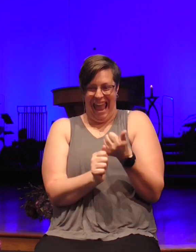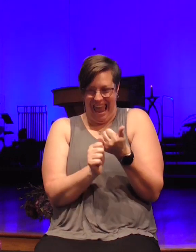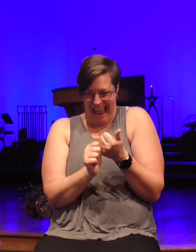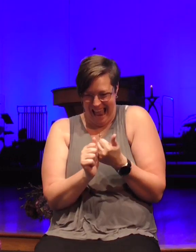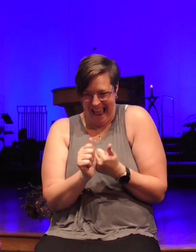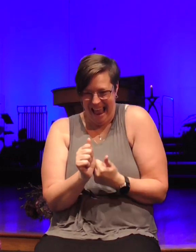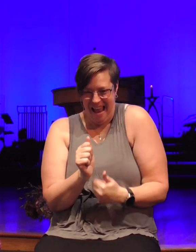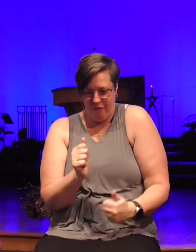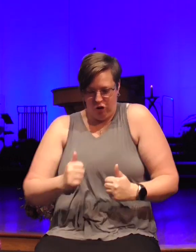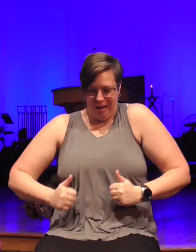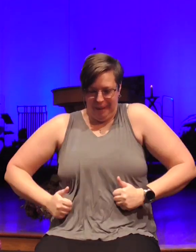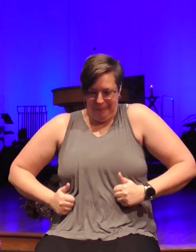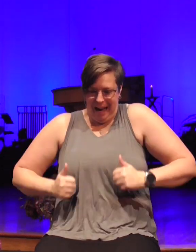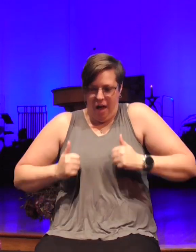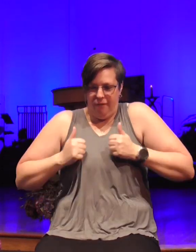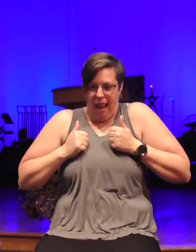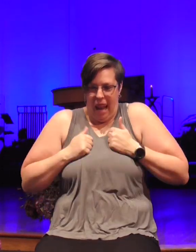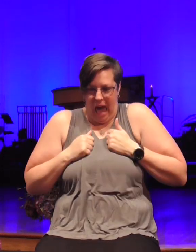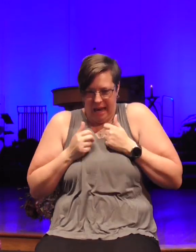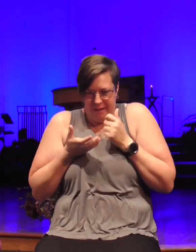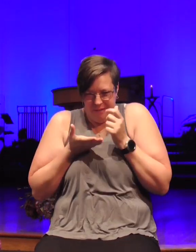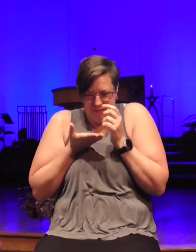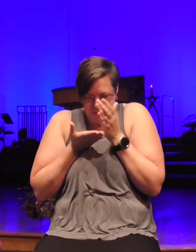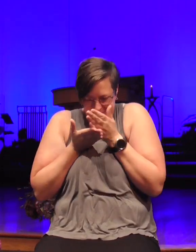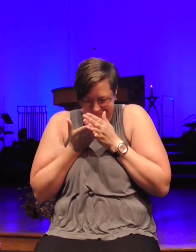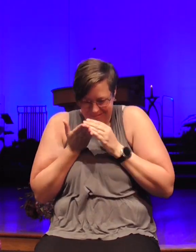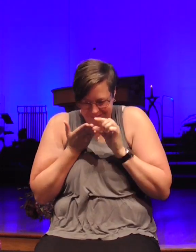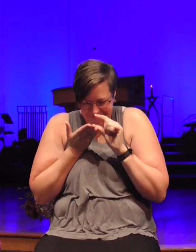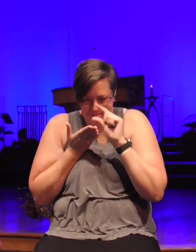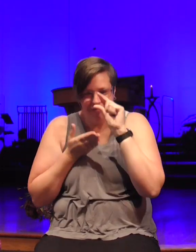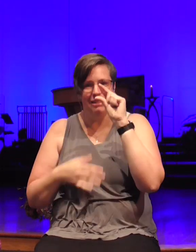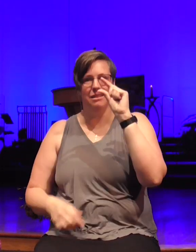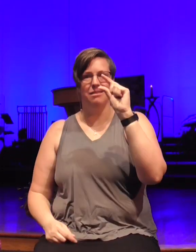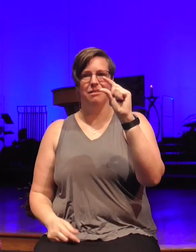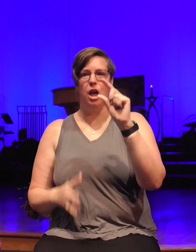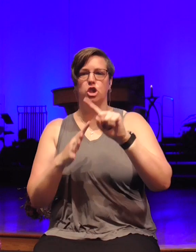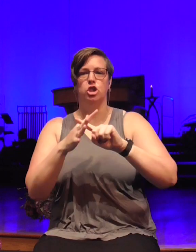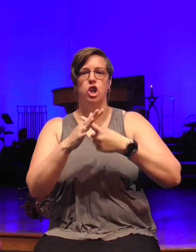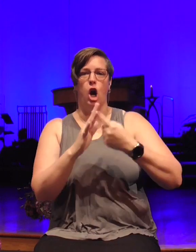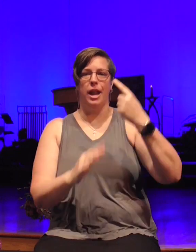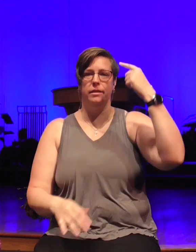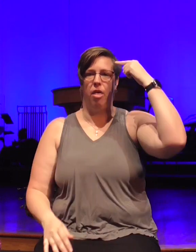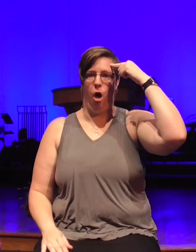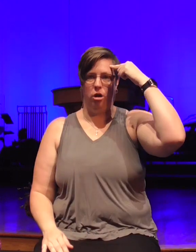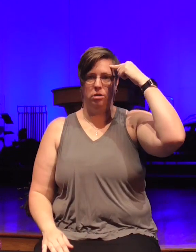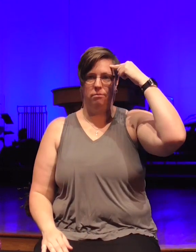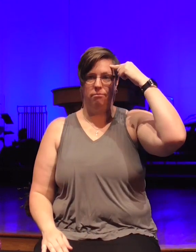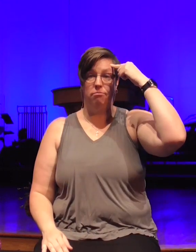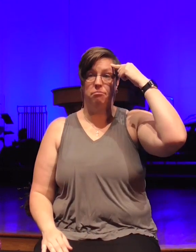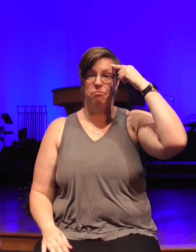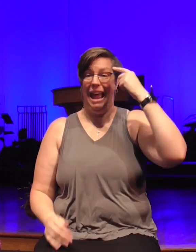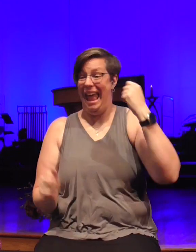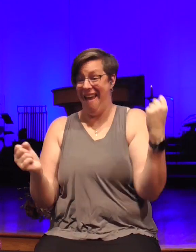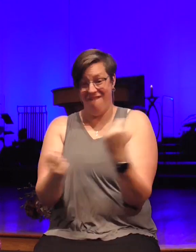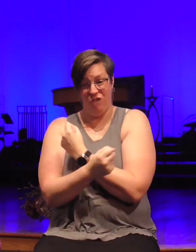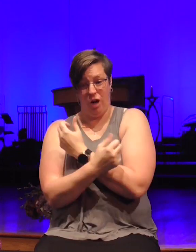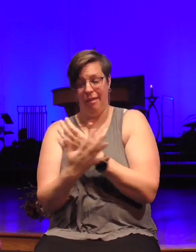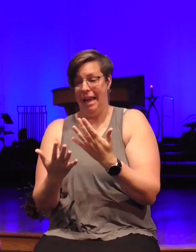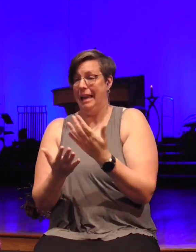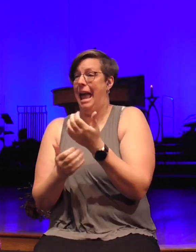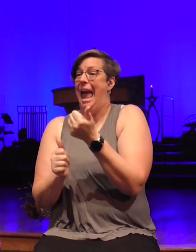of life that exists, started out as a thought. Everything. Every